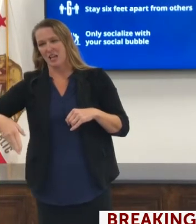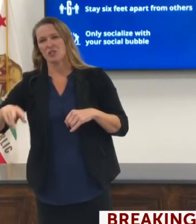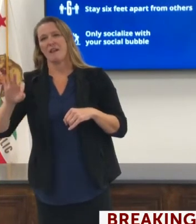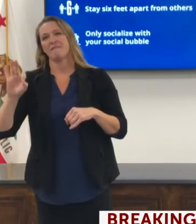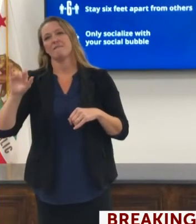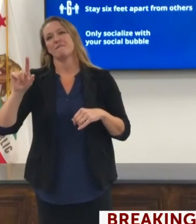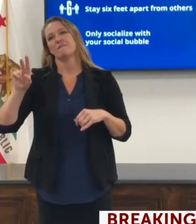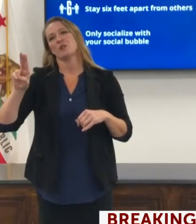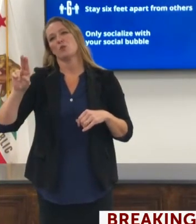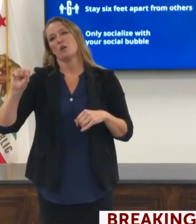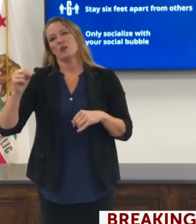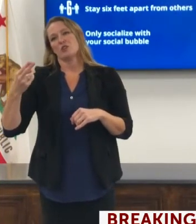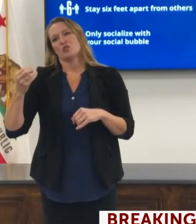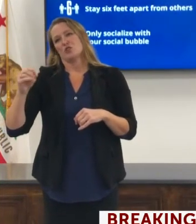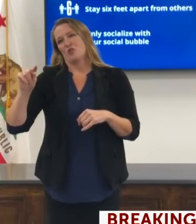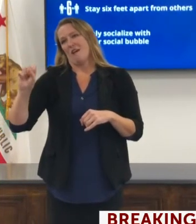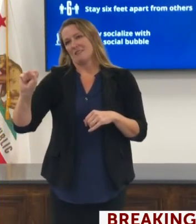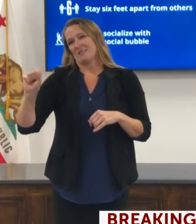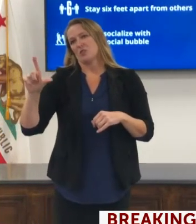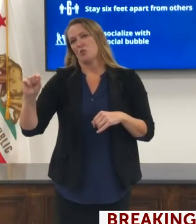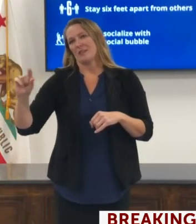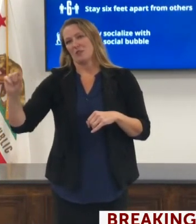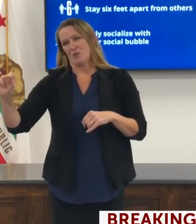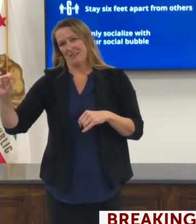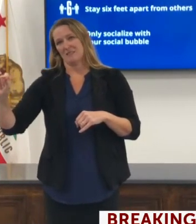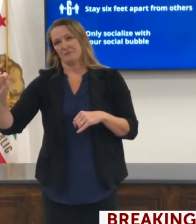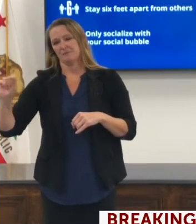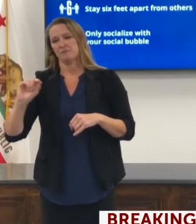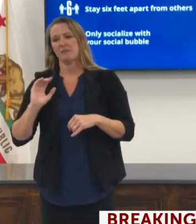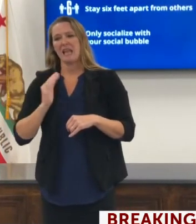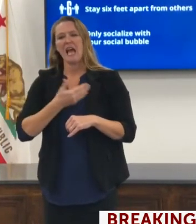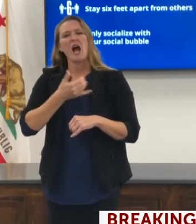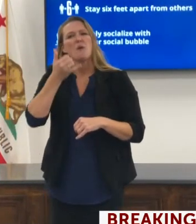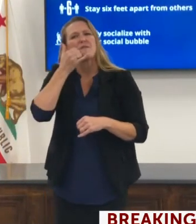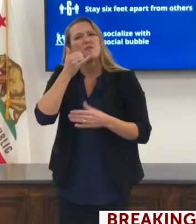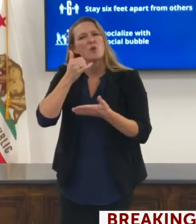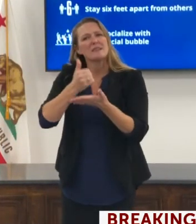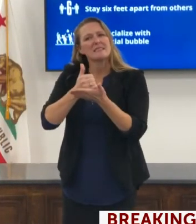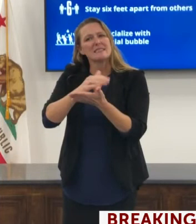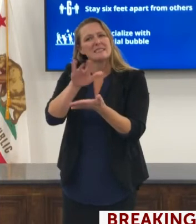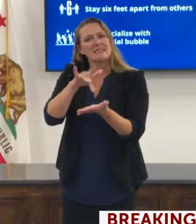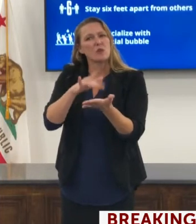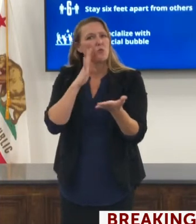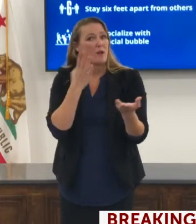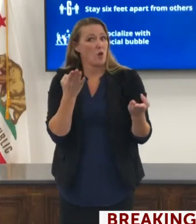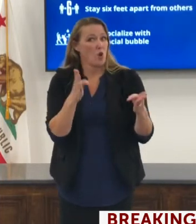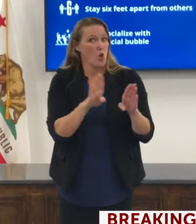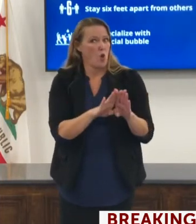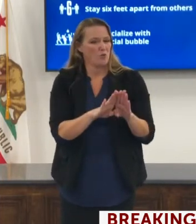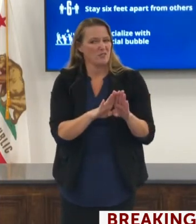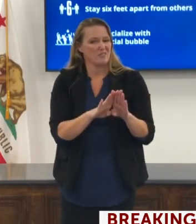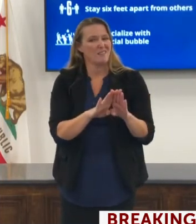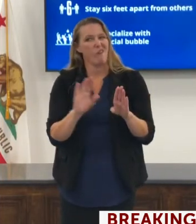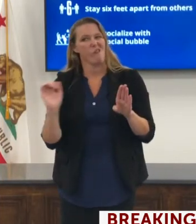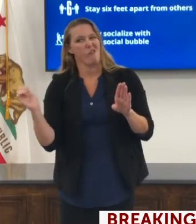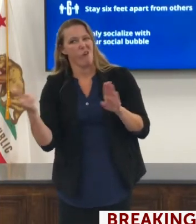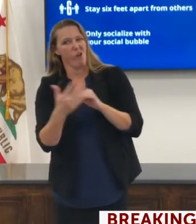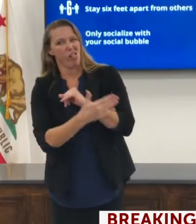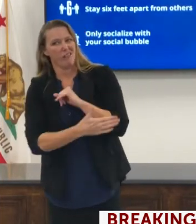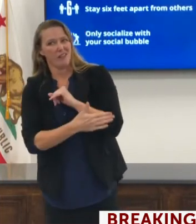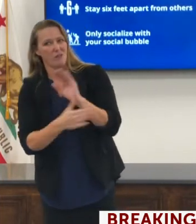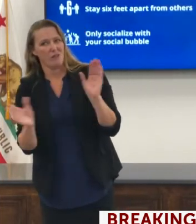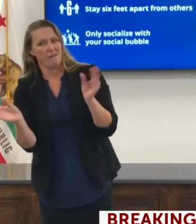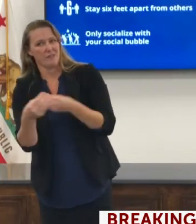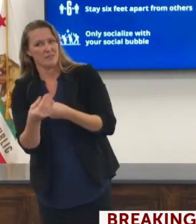slocounty.ca.gov/flushots2020. Our county phone assistance center will be closed along with all other county offices on Monday